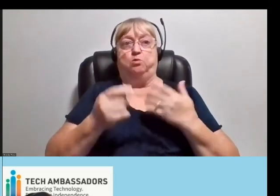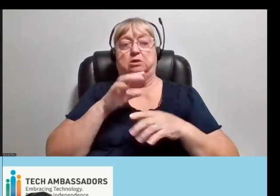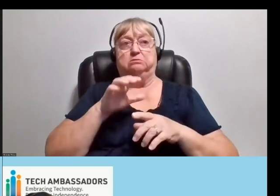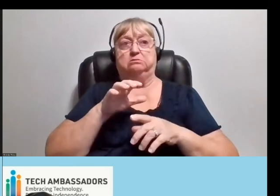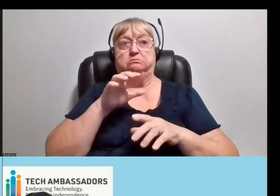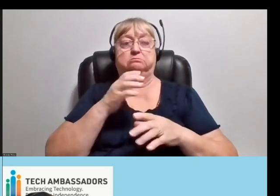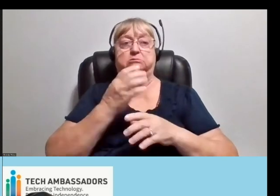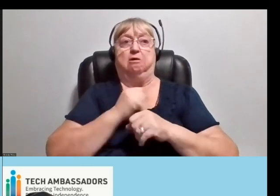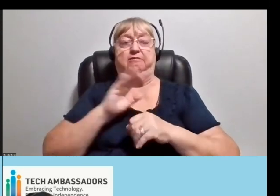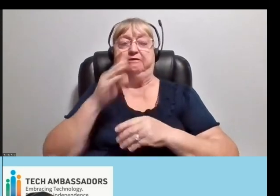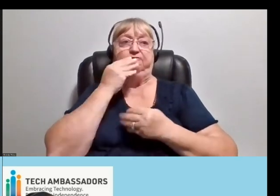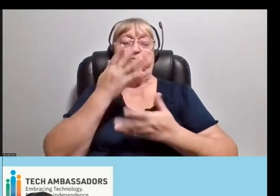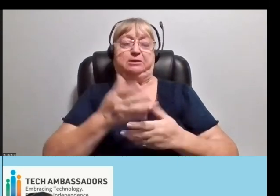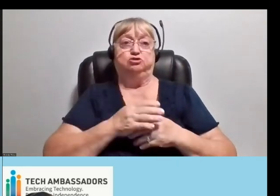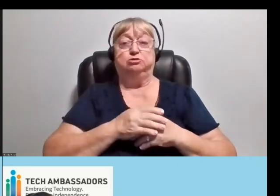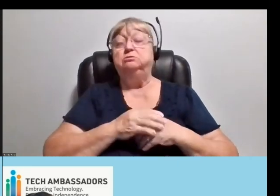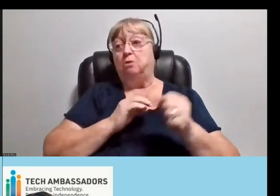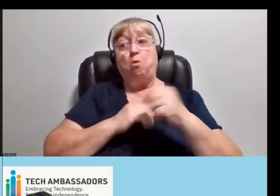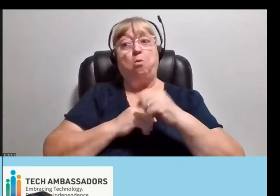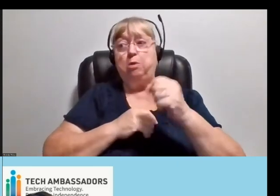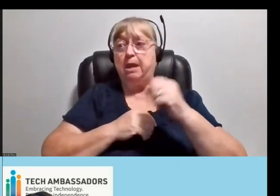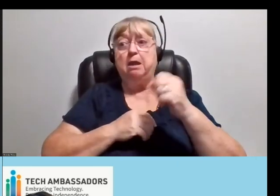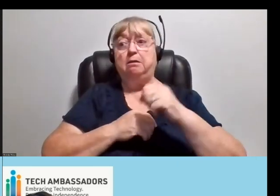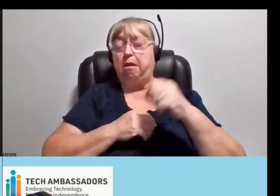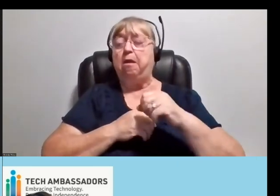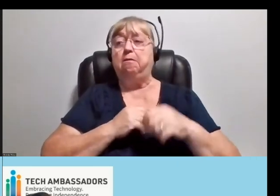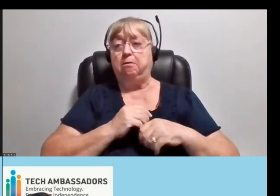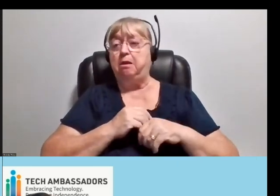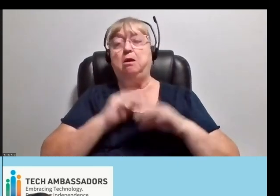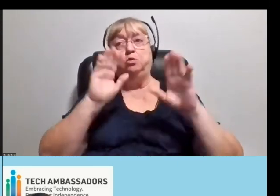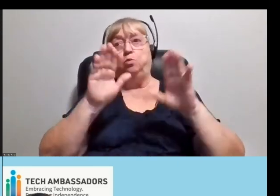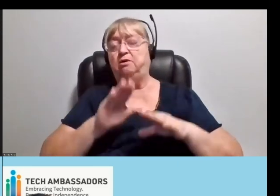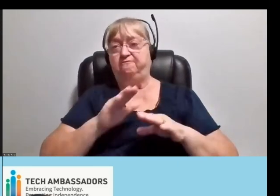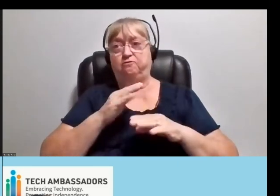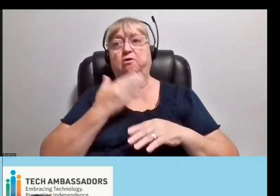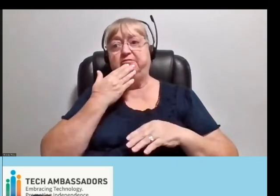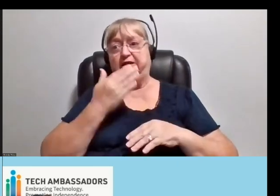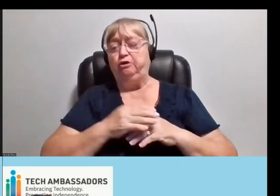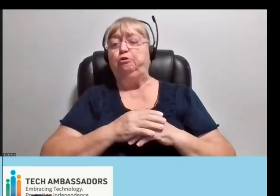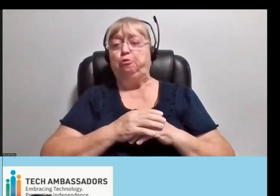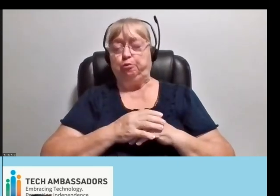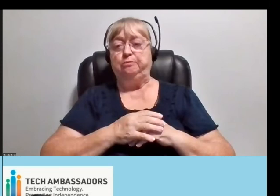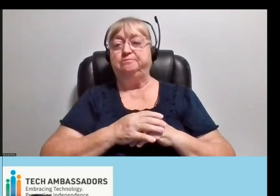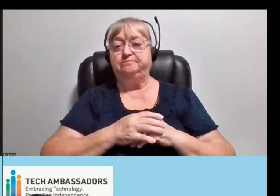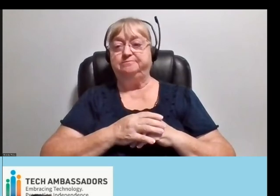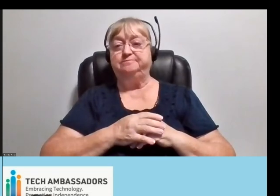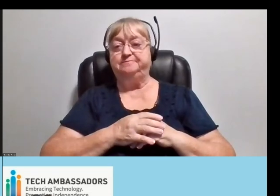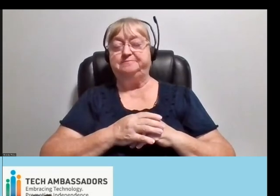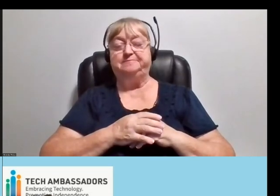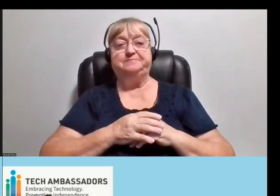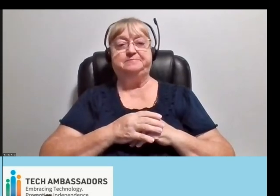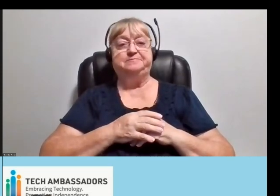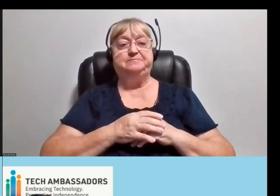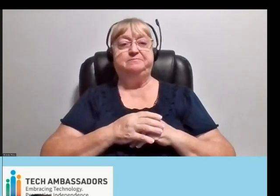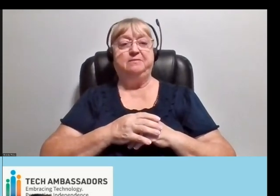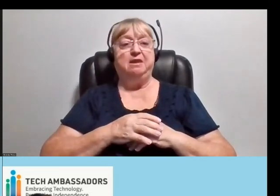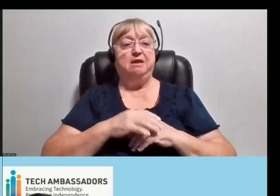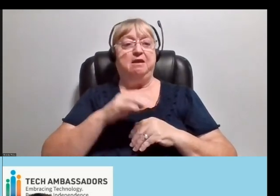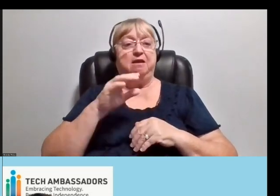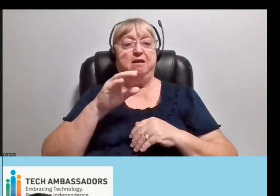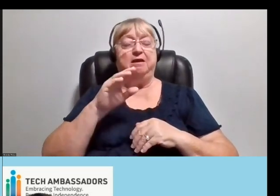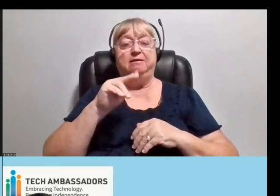card. Yeah. Great one. Thank you. Yeah, they use